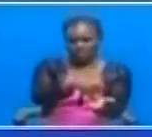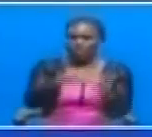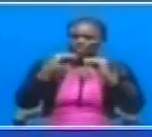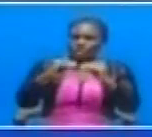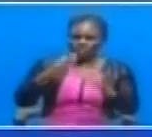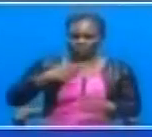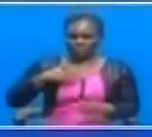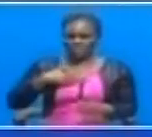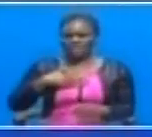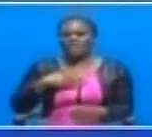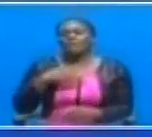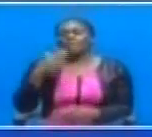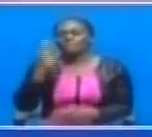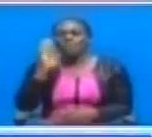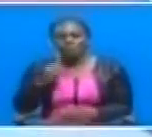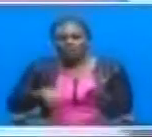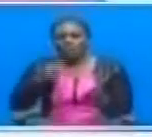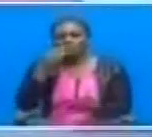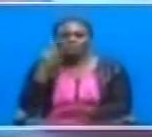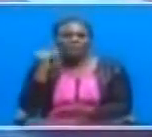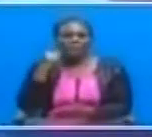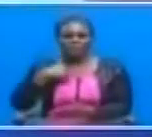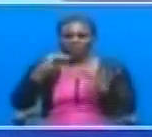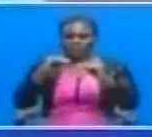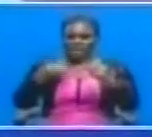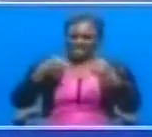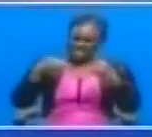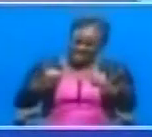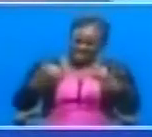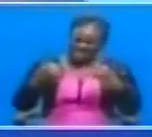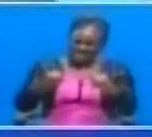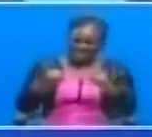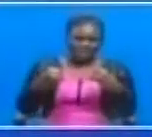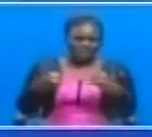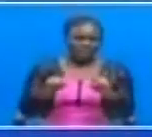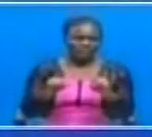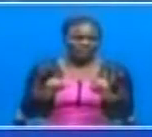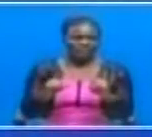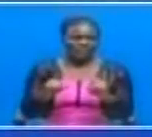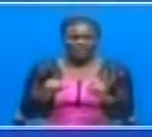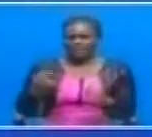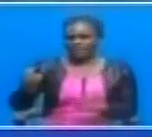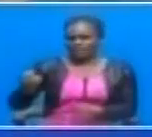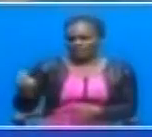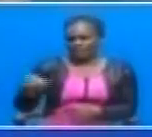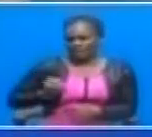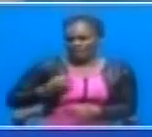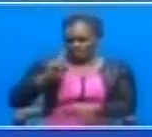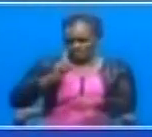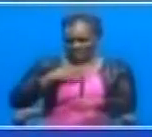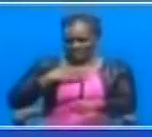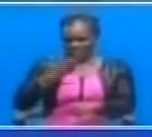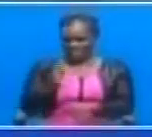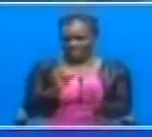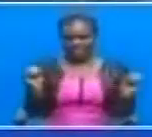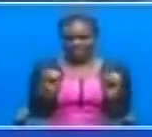teach me what my mom did her best to instill. That's why I try every day to be for Michelle and my girls what my father was not for